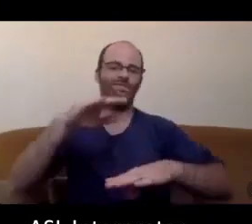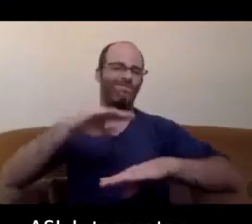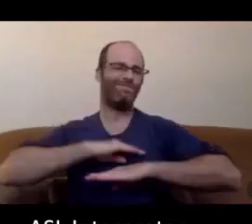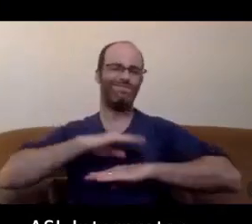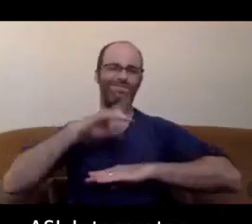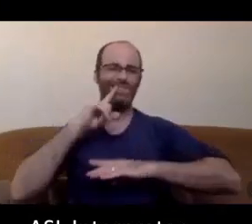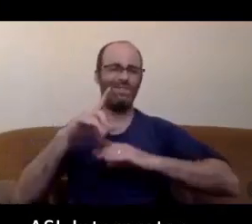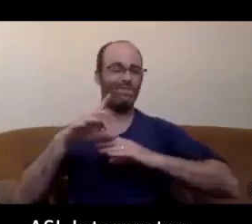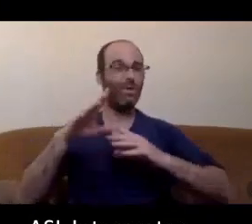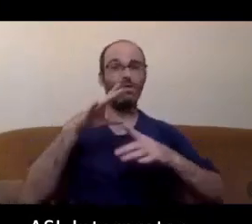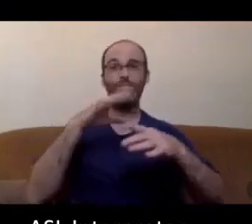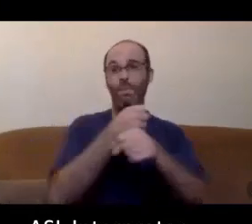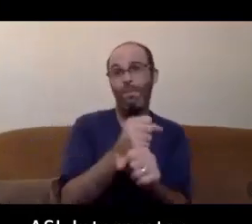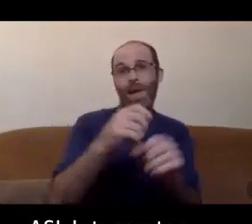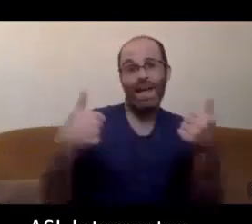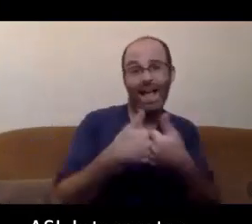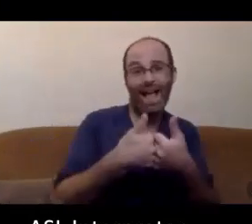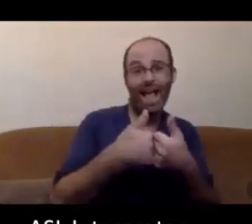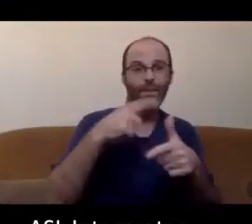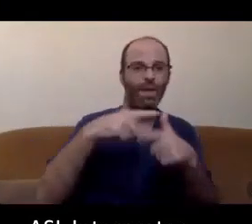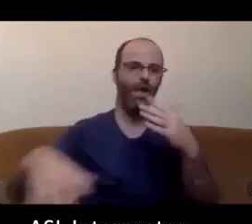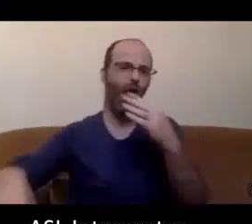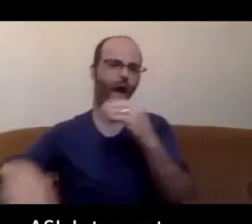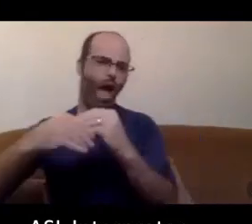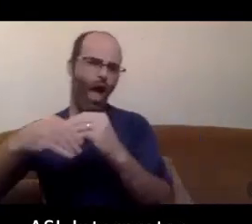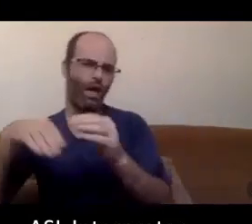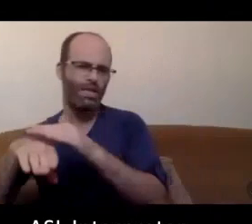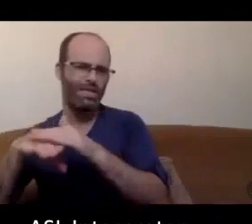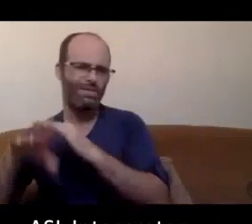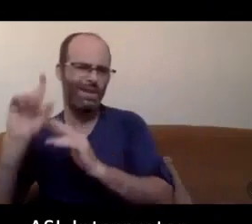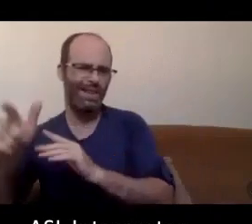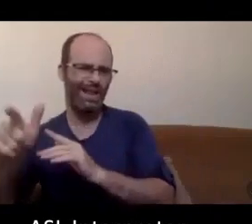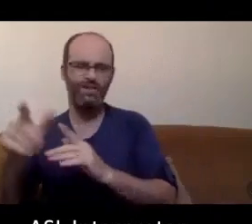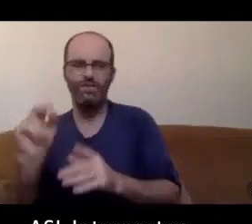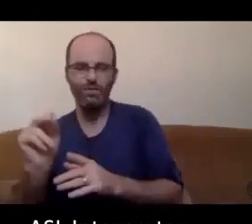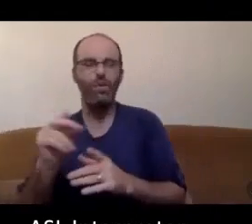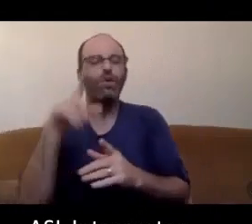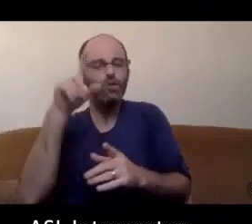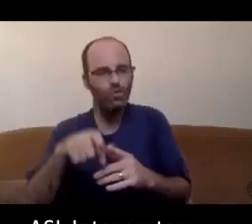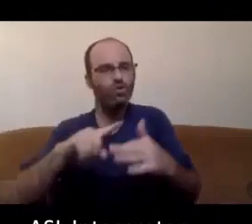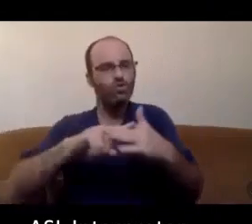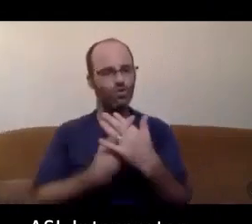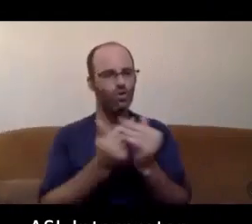work. You've got to start from the ground up, and you've got to start